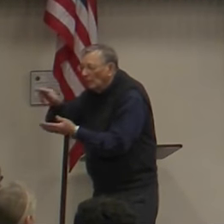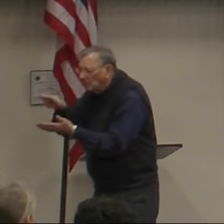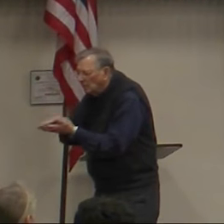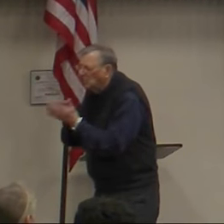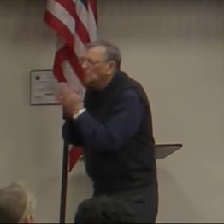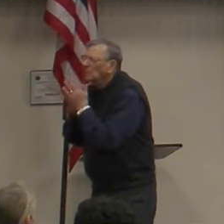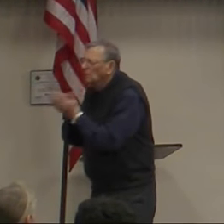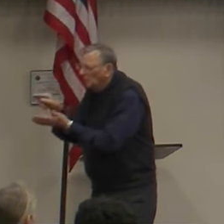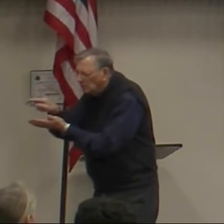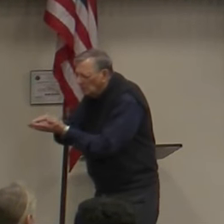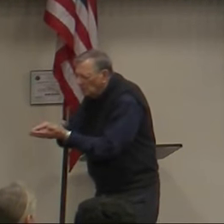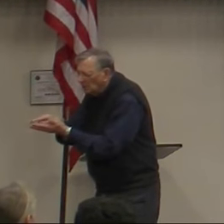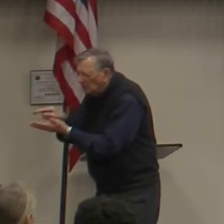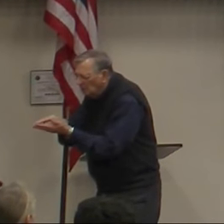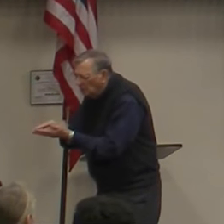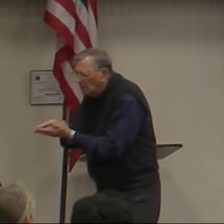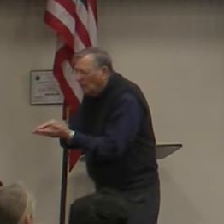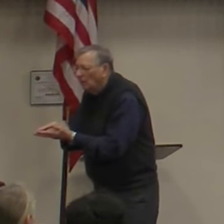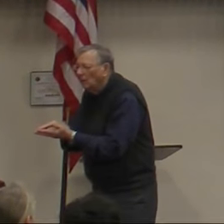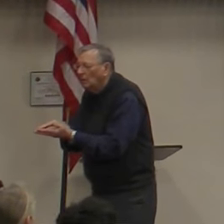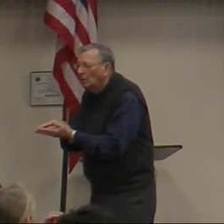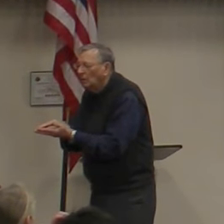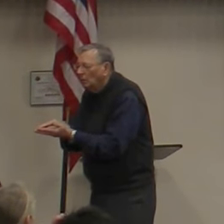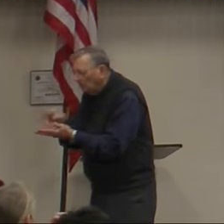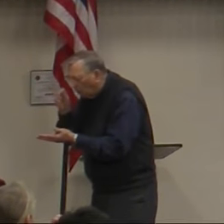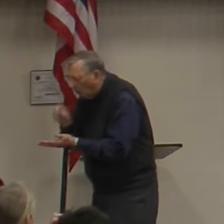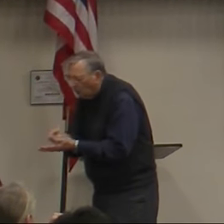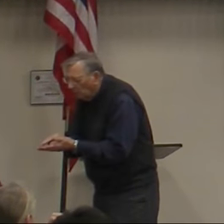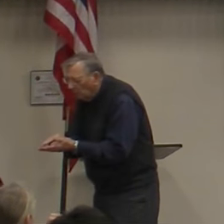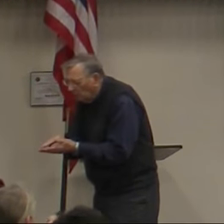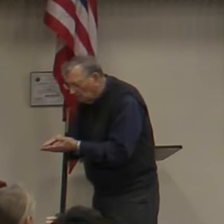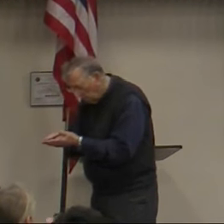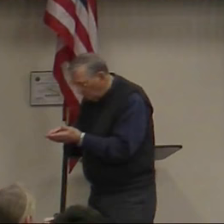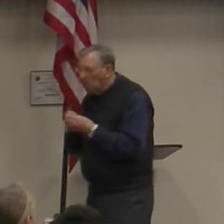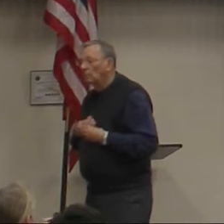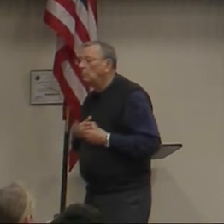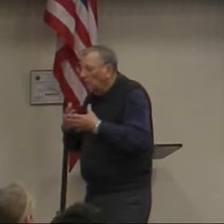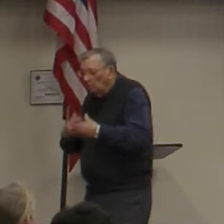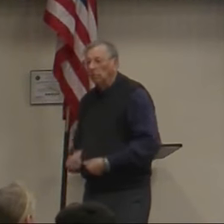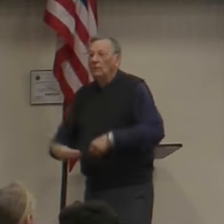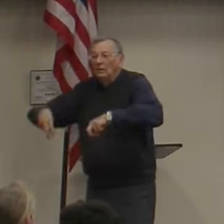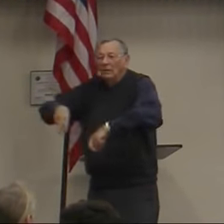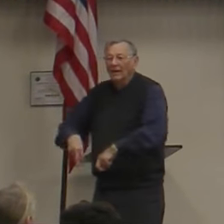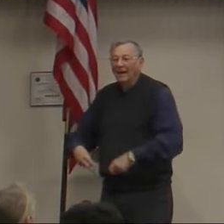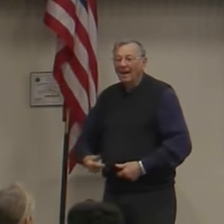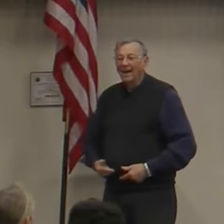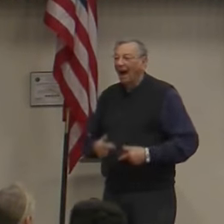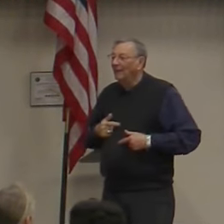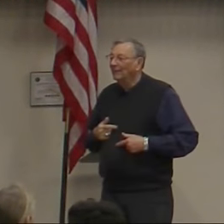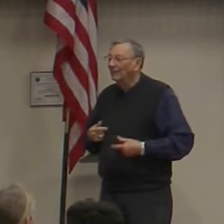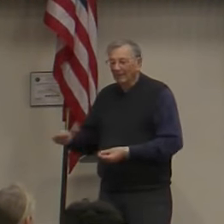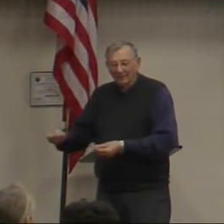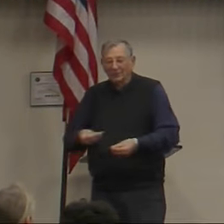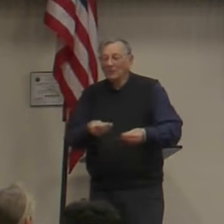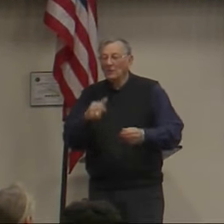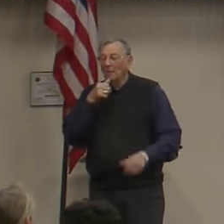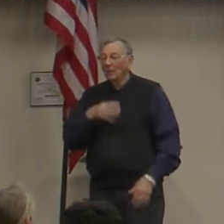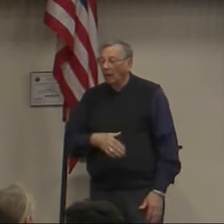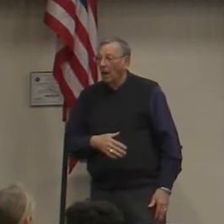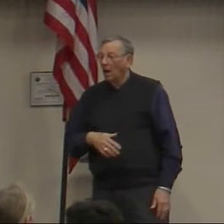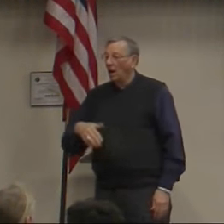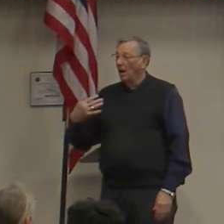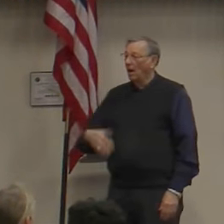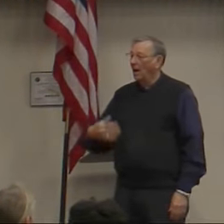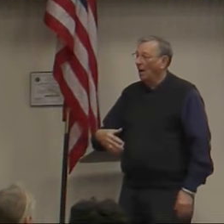times. And the boy comes back to life, restored to his mother. Must have been amazing to see